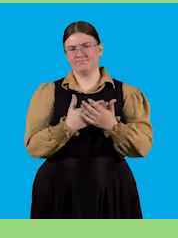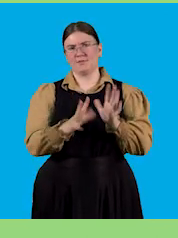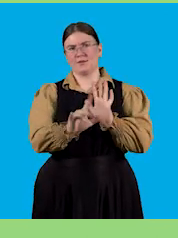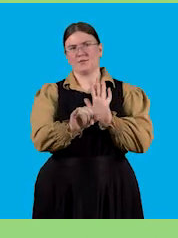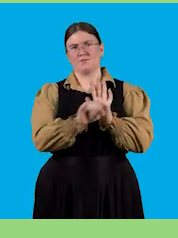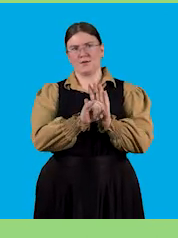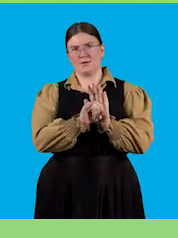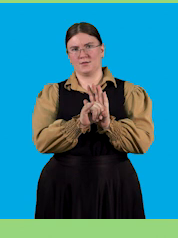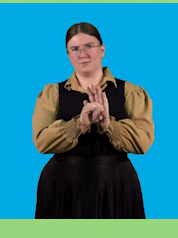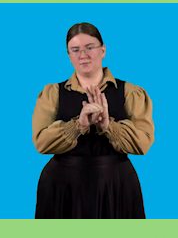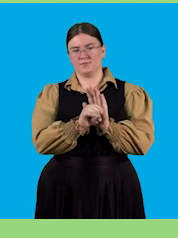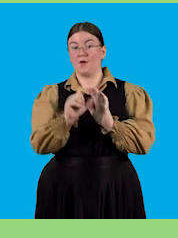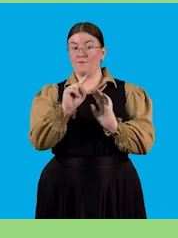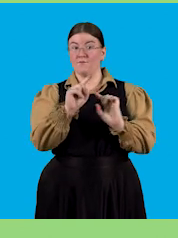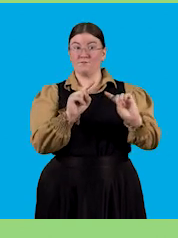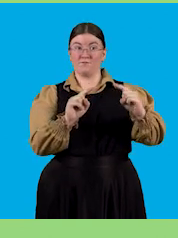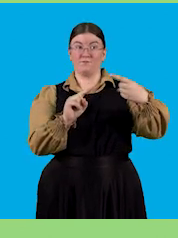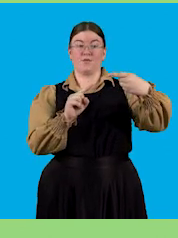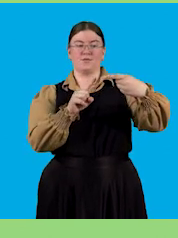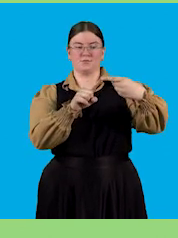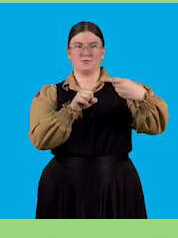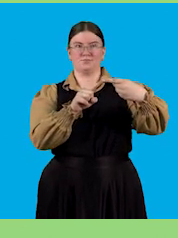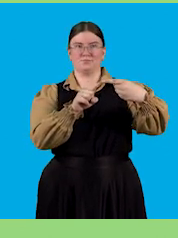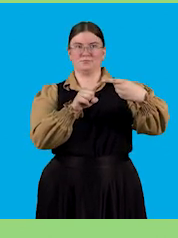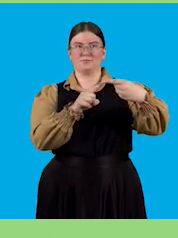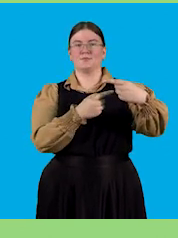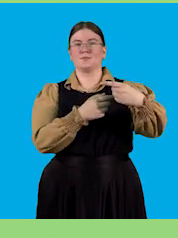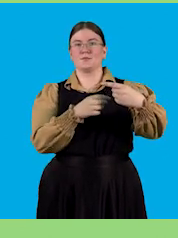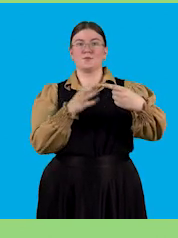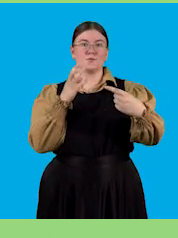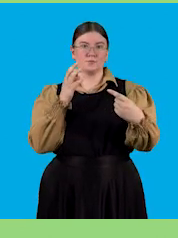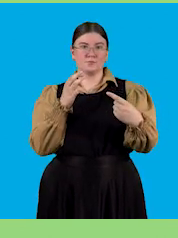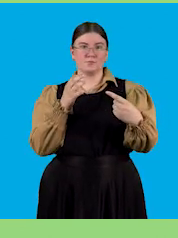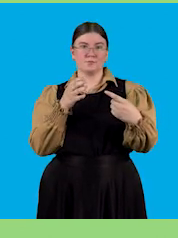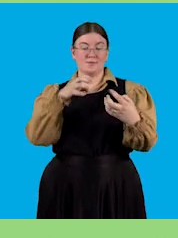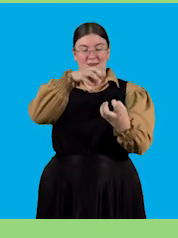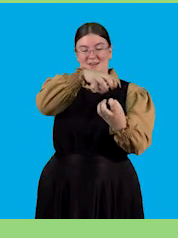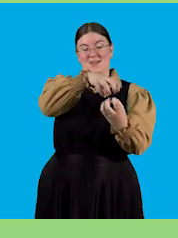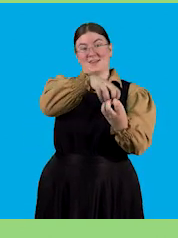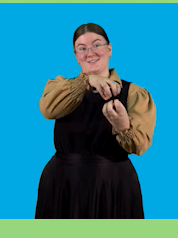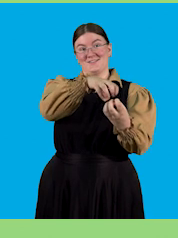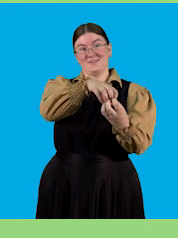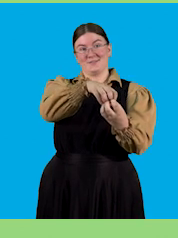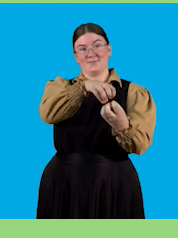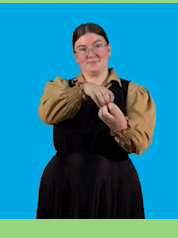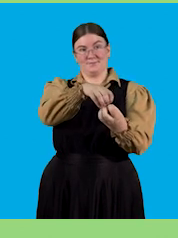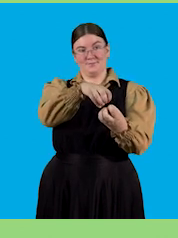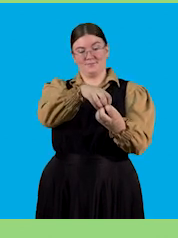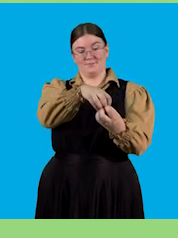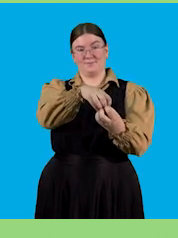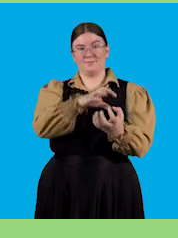by identifying the stage of the butterfly from this point where eggs are